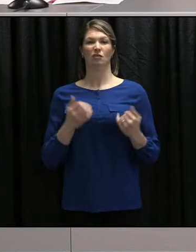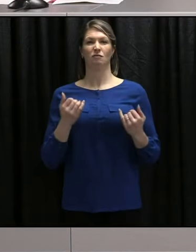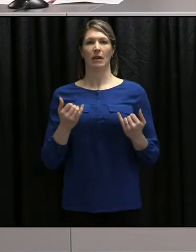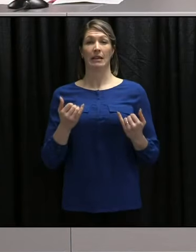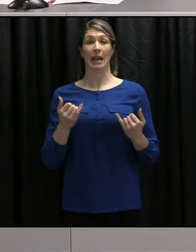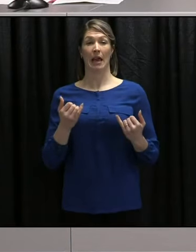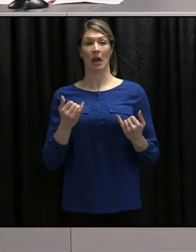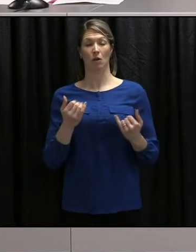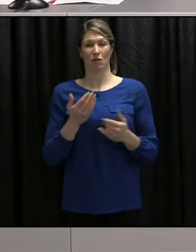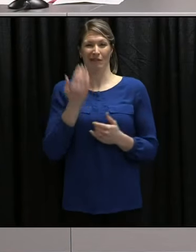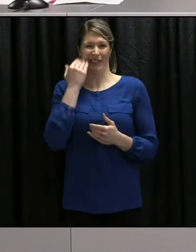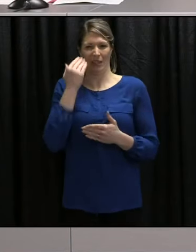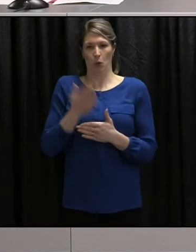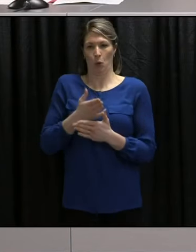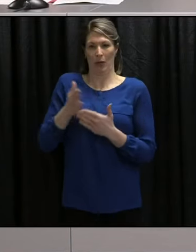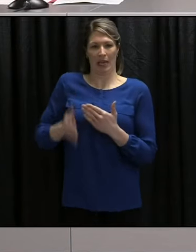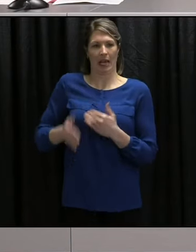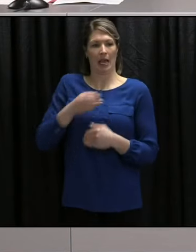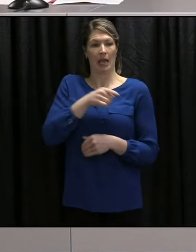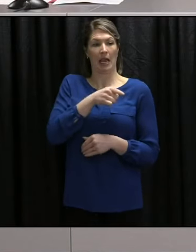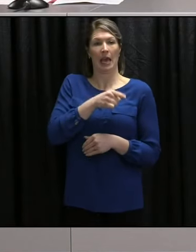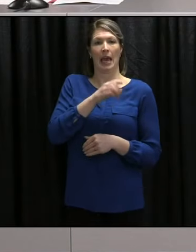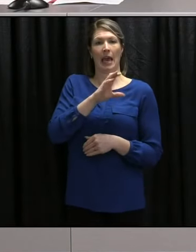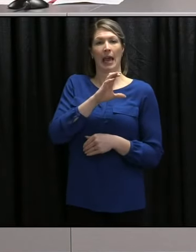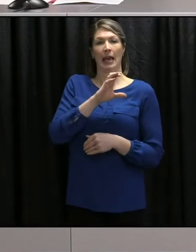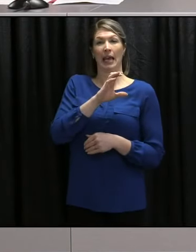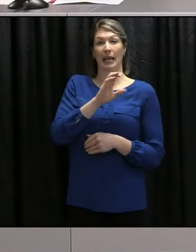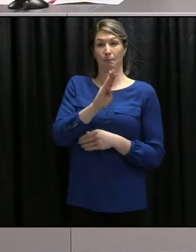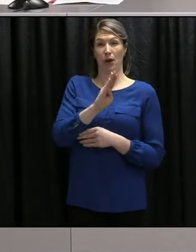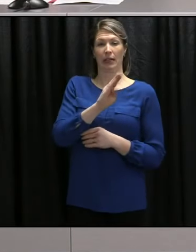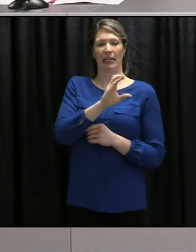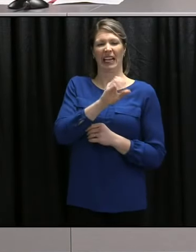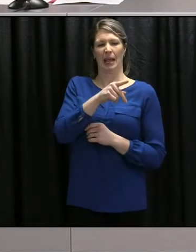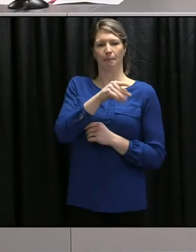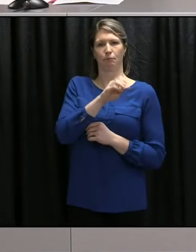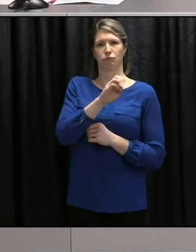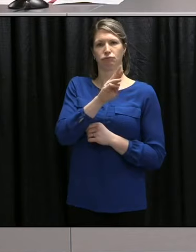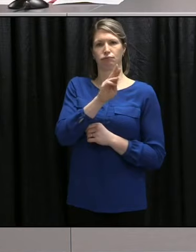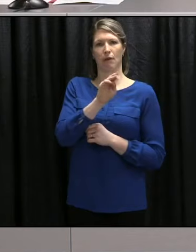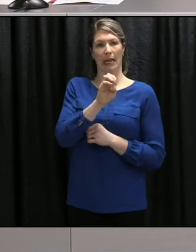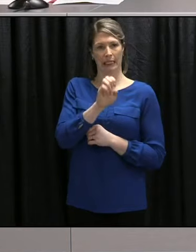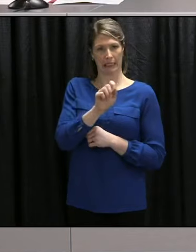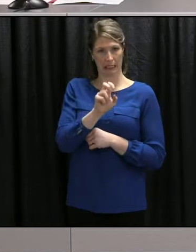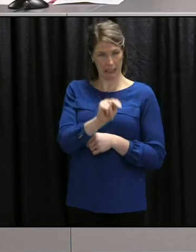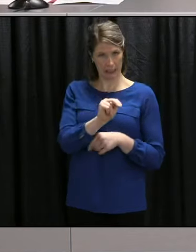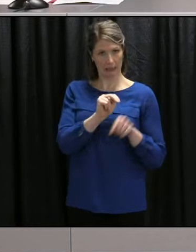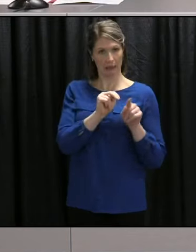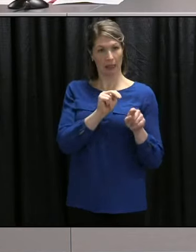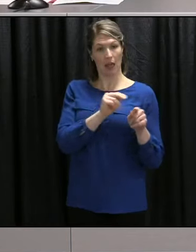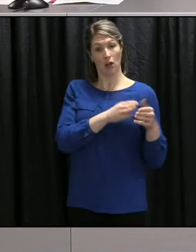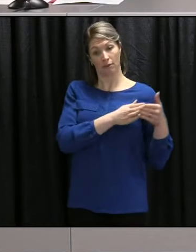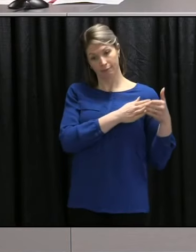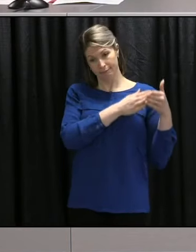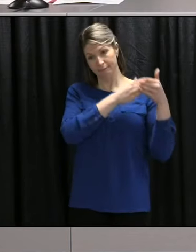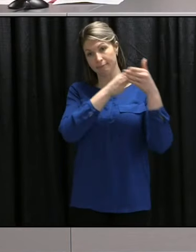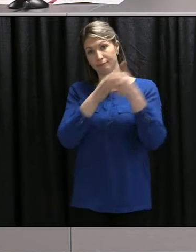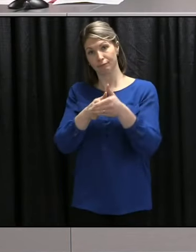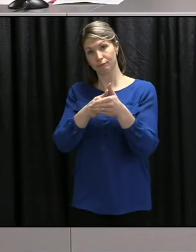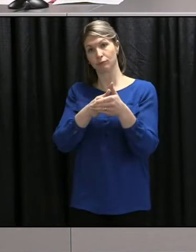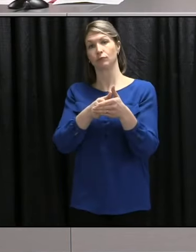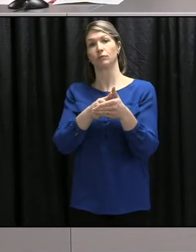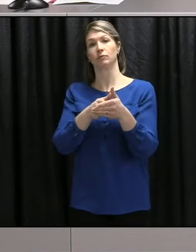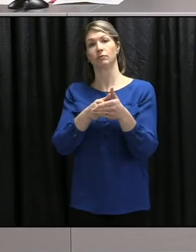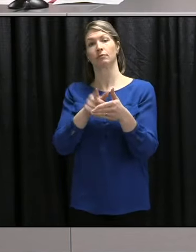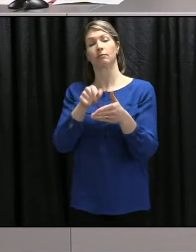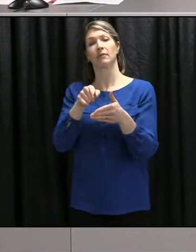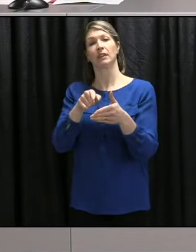passenger arriving from Newfoundland was sent back to the province because the individual didn't have a place to stay in that area of Nova Scotia.